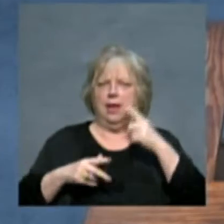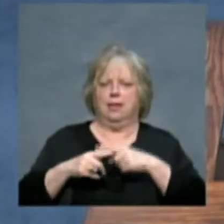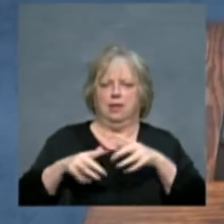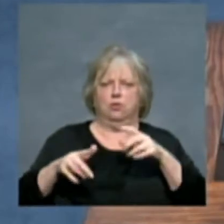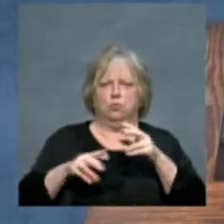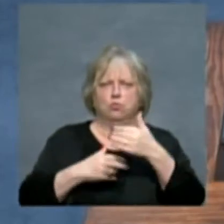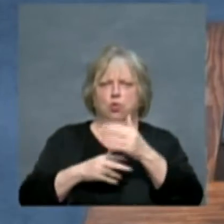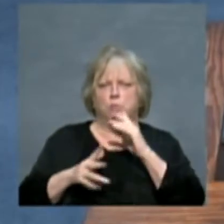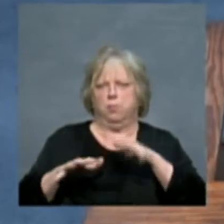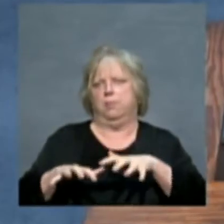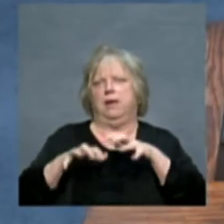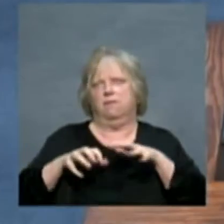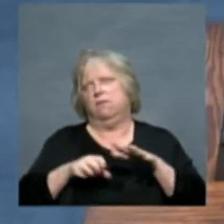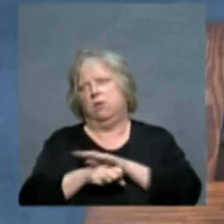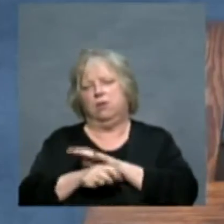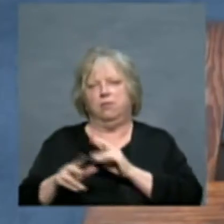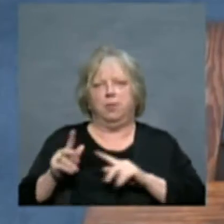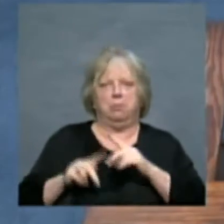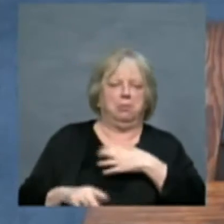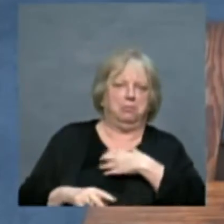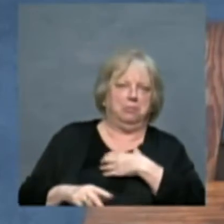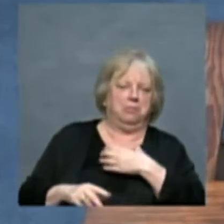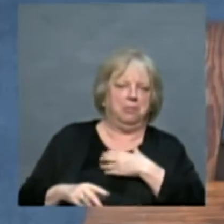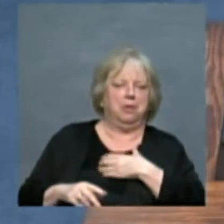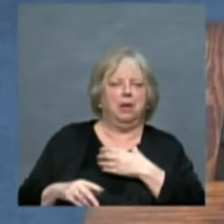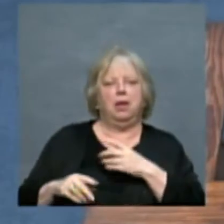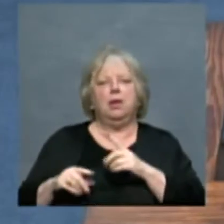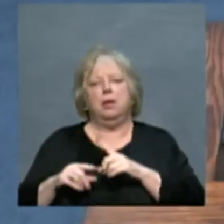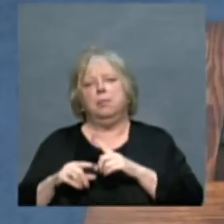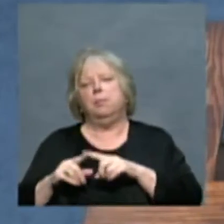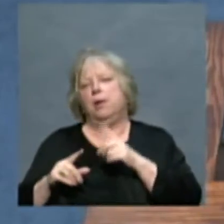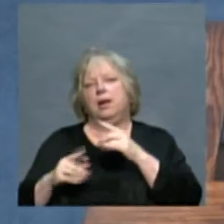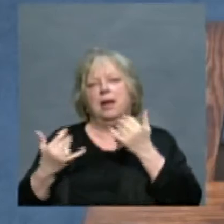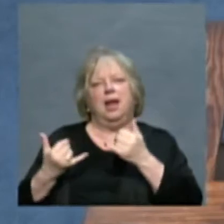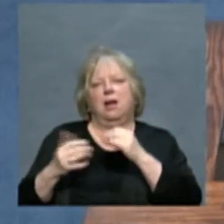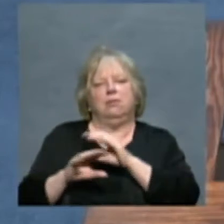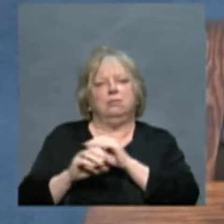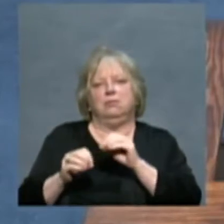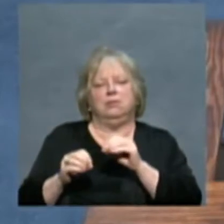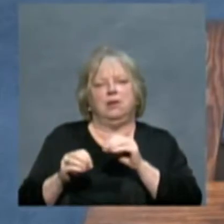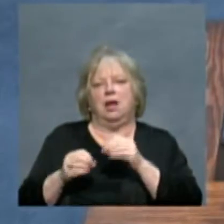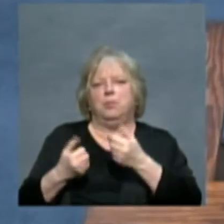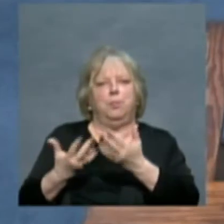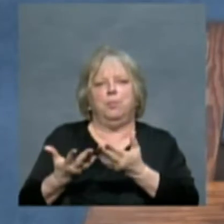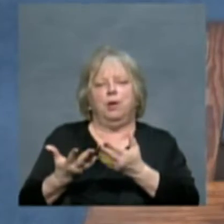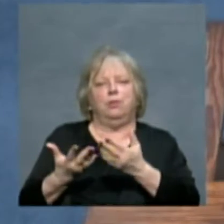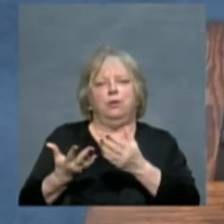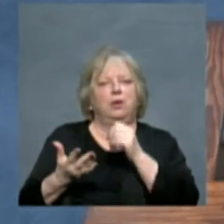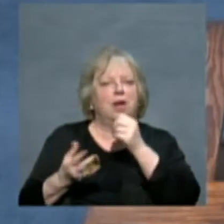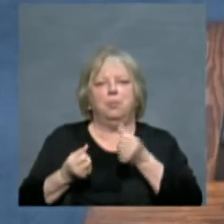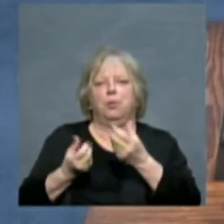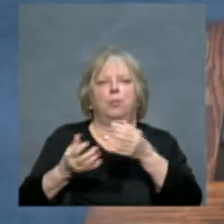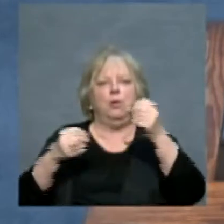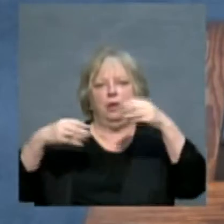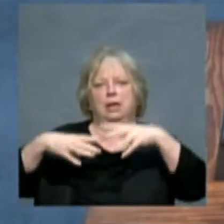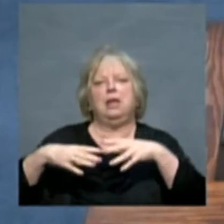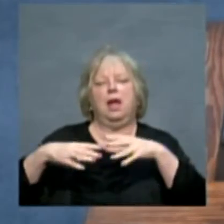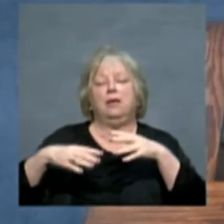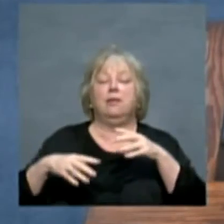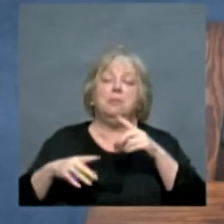let's use it, let's see if it's a problem. If we ever want to light it, we'll come back. But with this application, we're not lighting the field, and